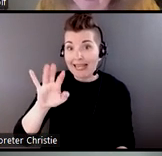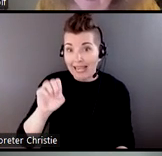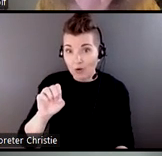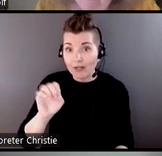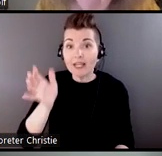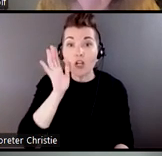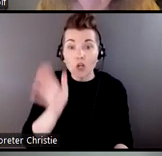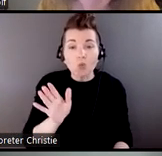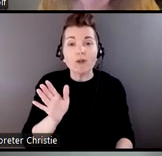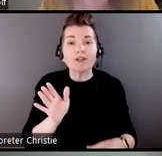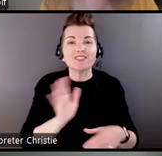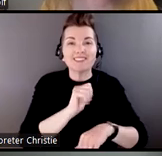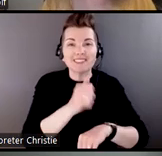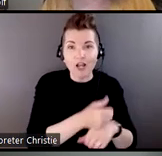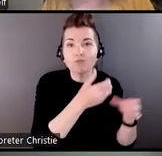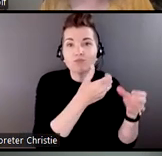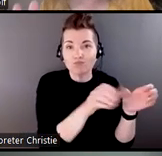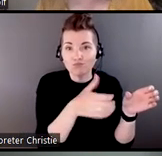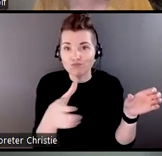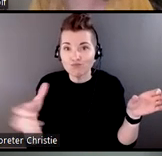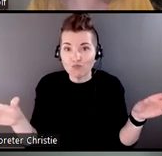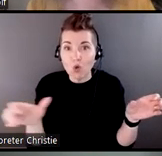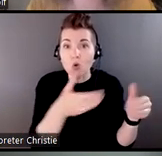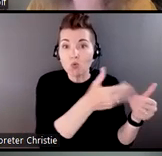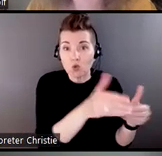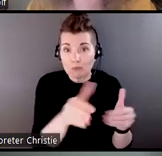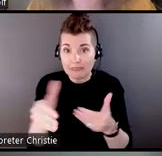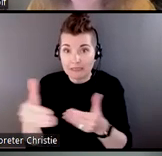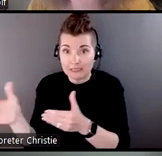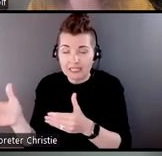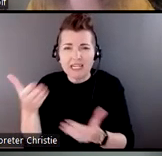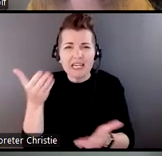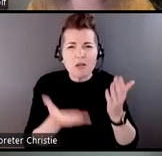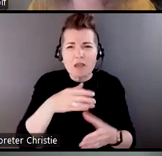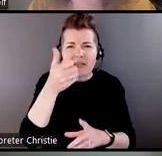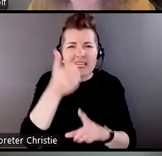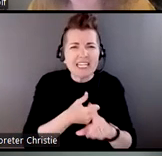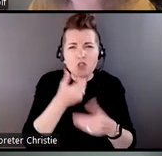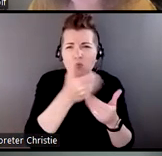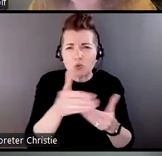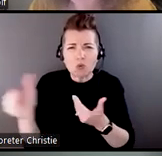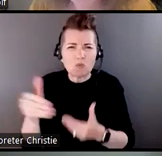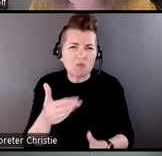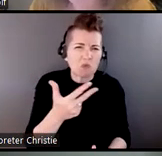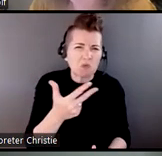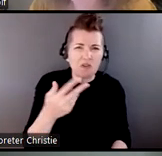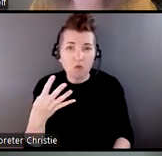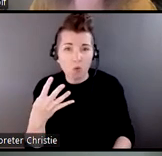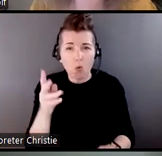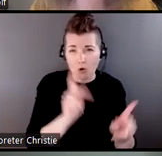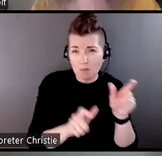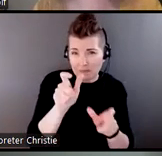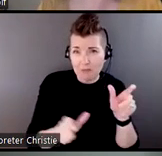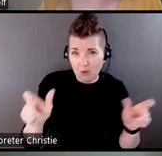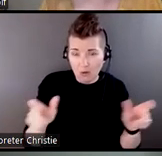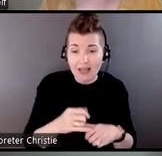minute. We're looking for, you'll probably have 3 or 4 of you in a room, depending on how that gets divided up. If you want to